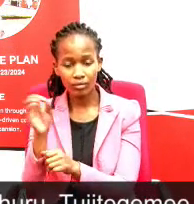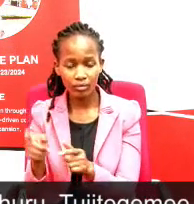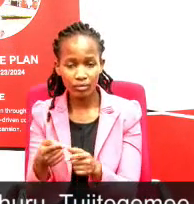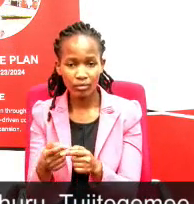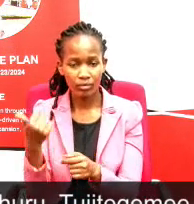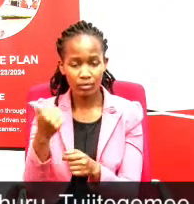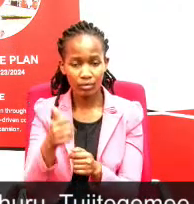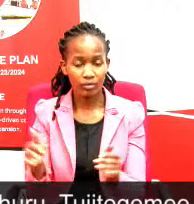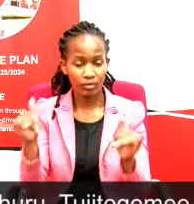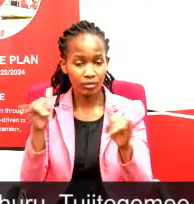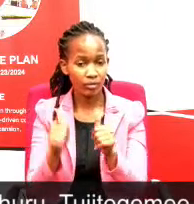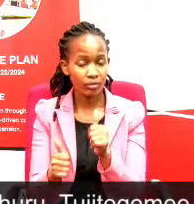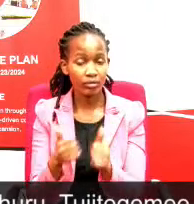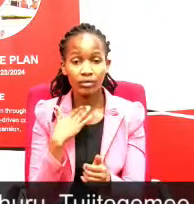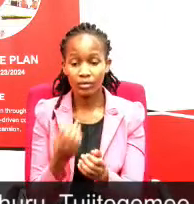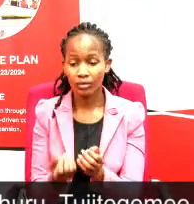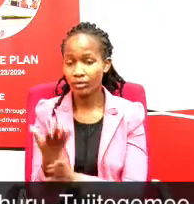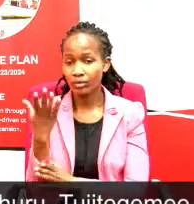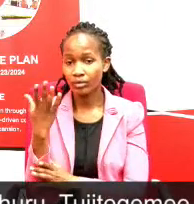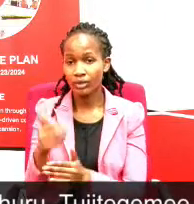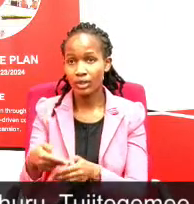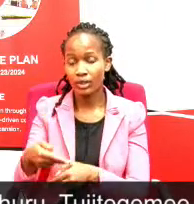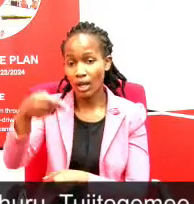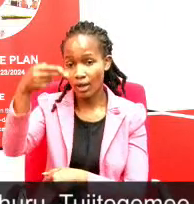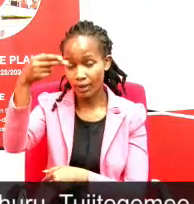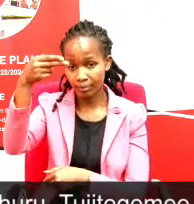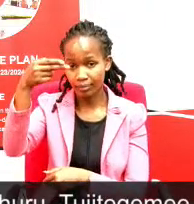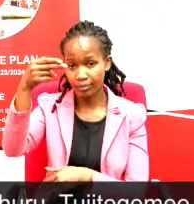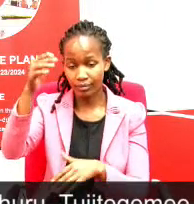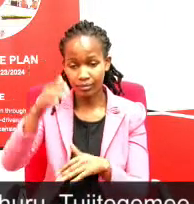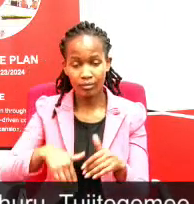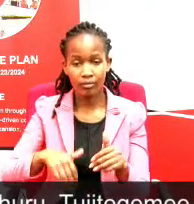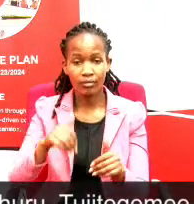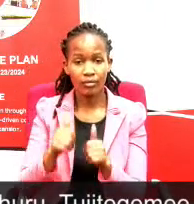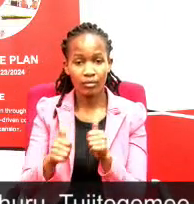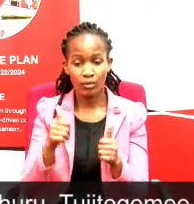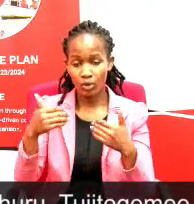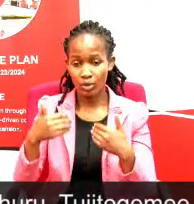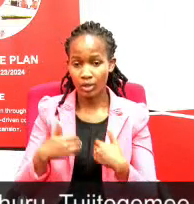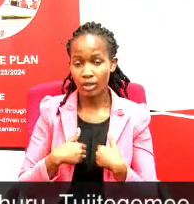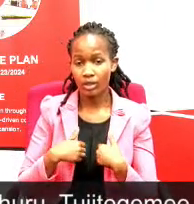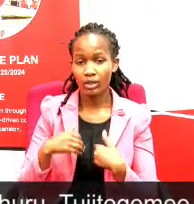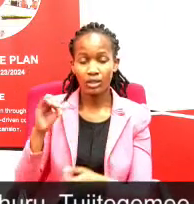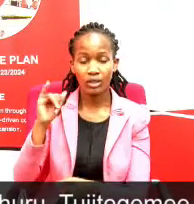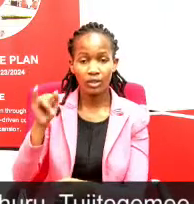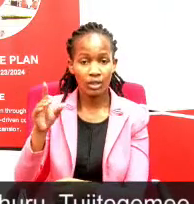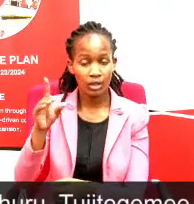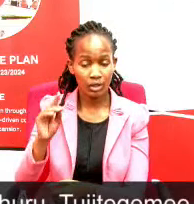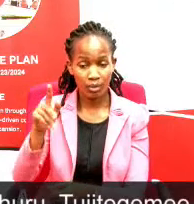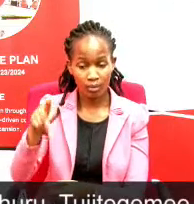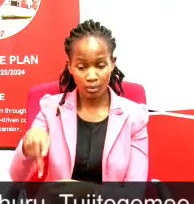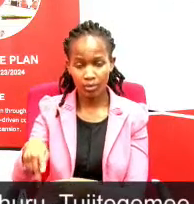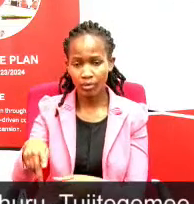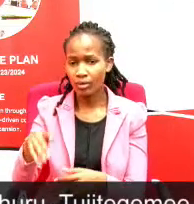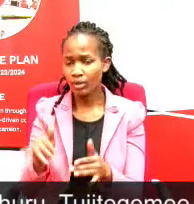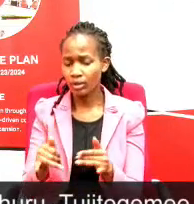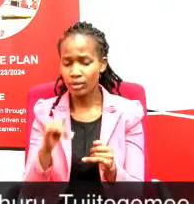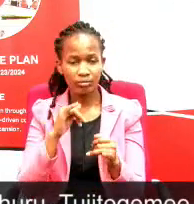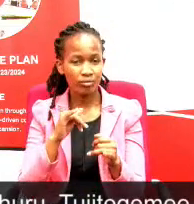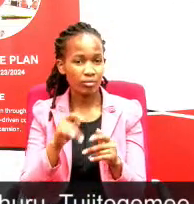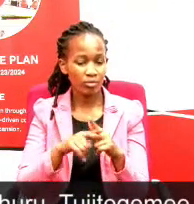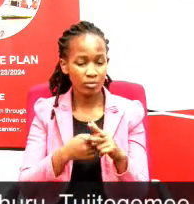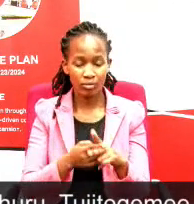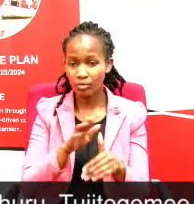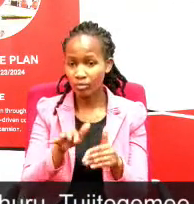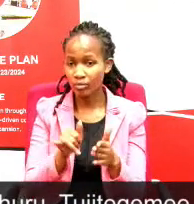any event, the required growth of revenue is higher than the nominal GDP. So as we implement this,